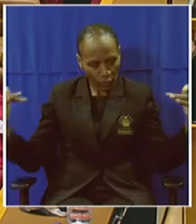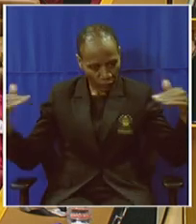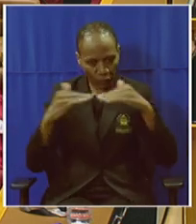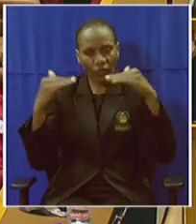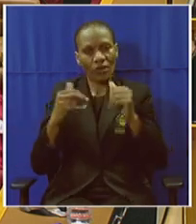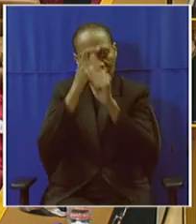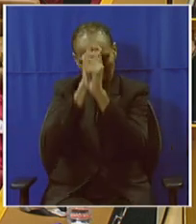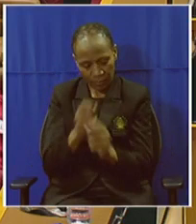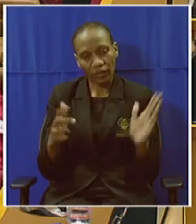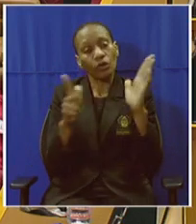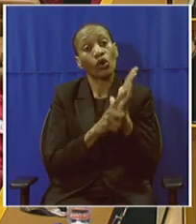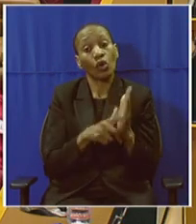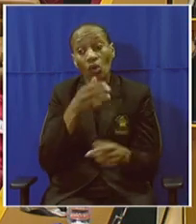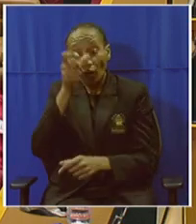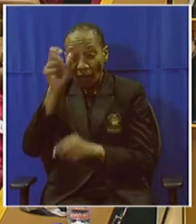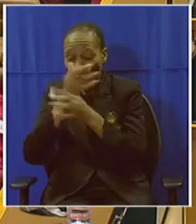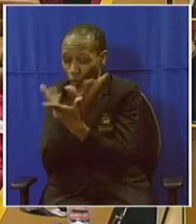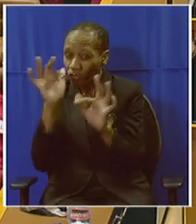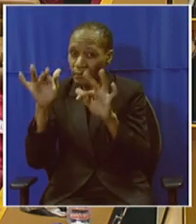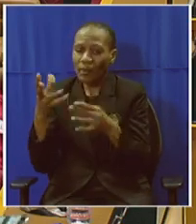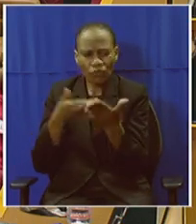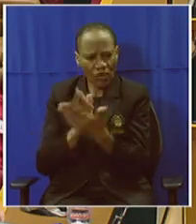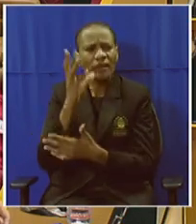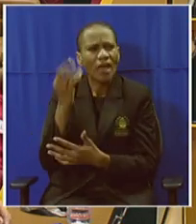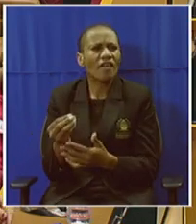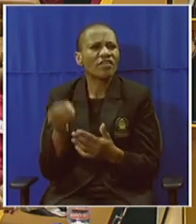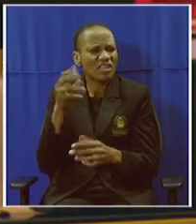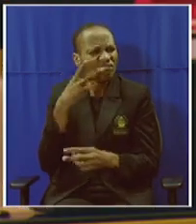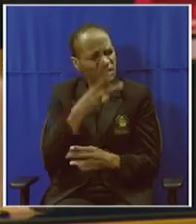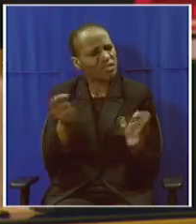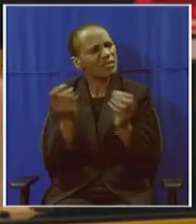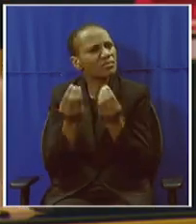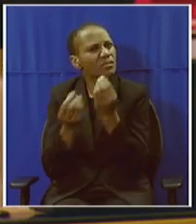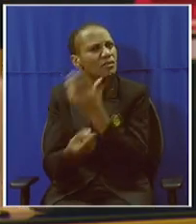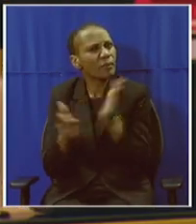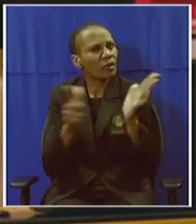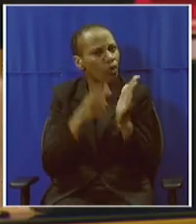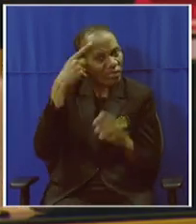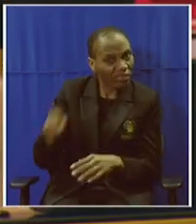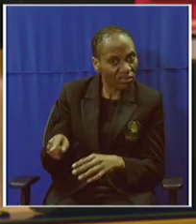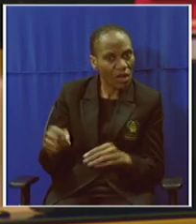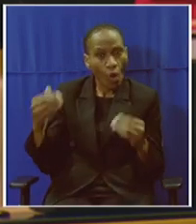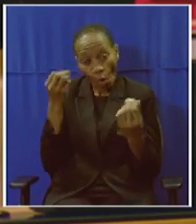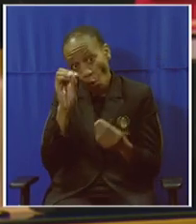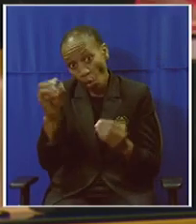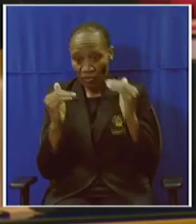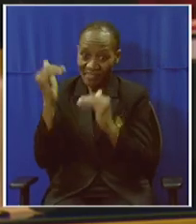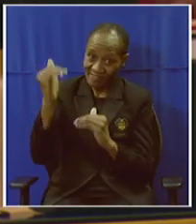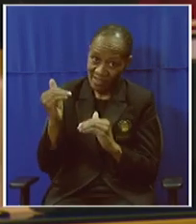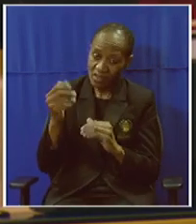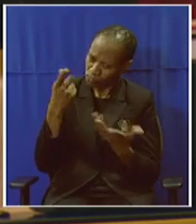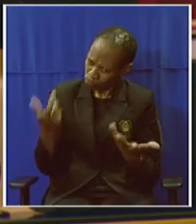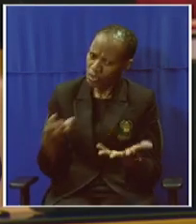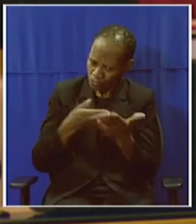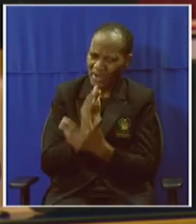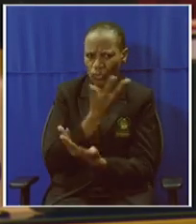and everyone has the right to administrative action and that is lawful, reasonable, and procedurally fair. The ACDP believes that these